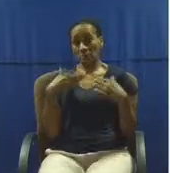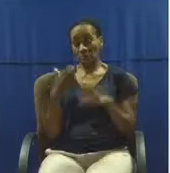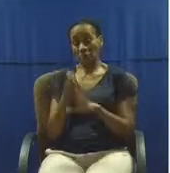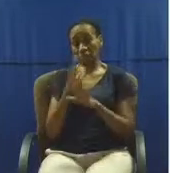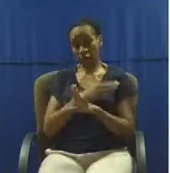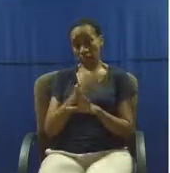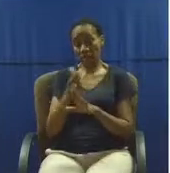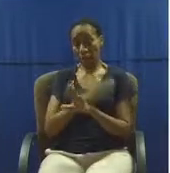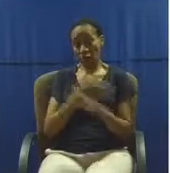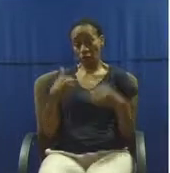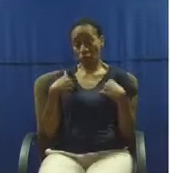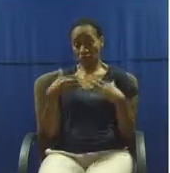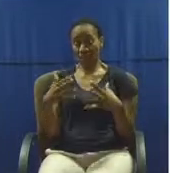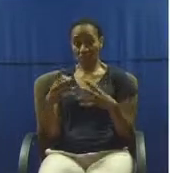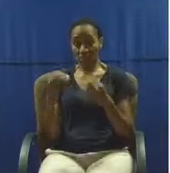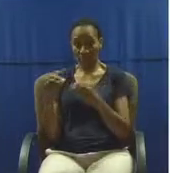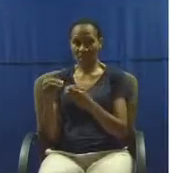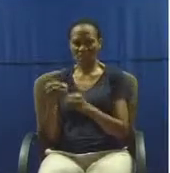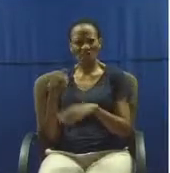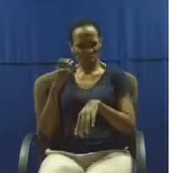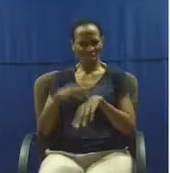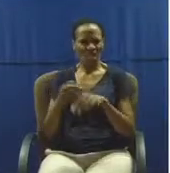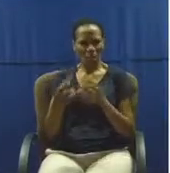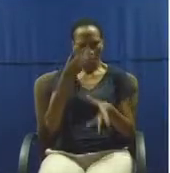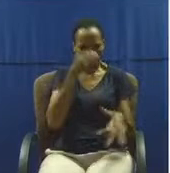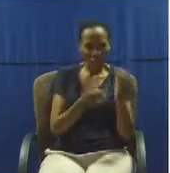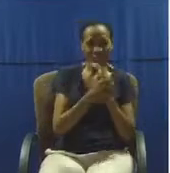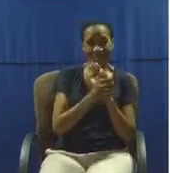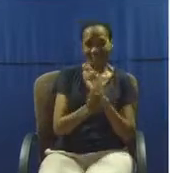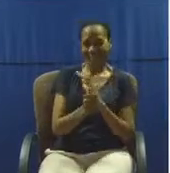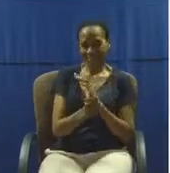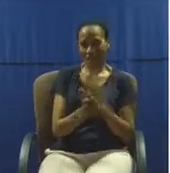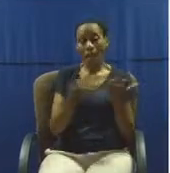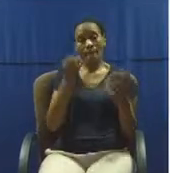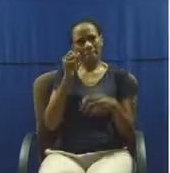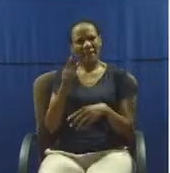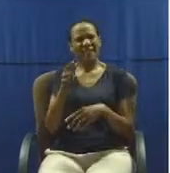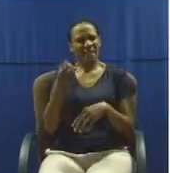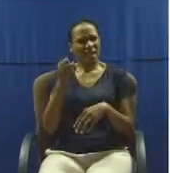can learn the skills, but if they are imbued with